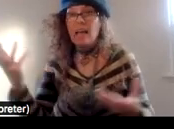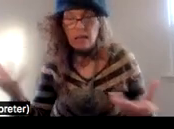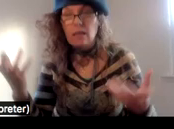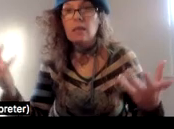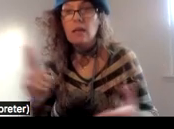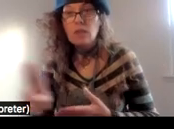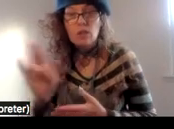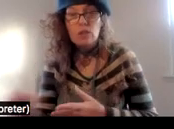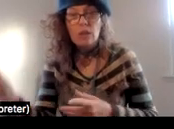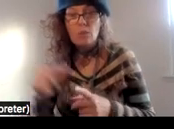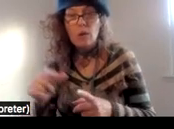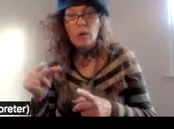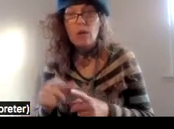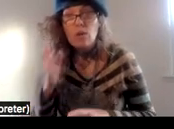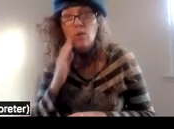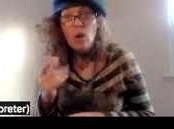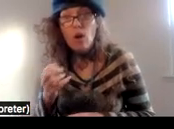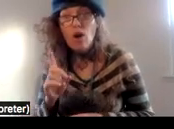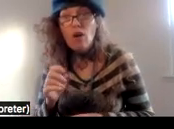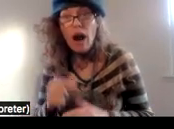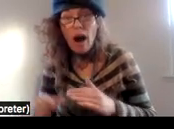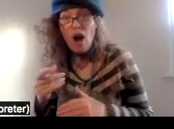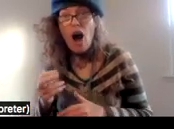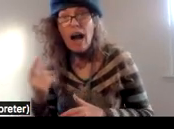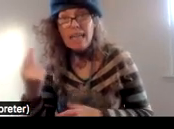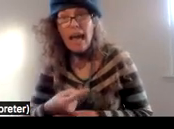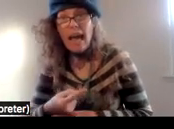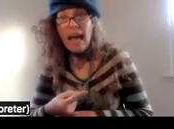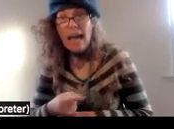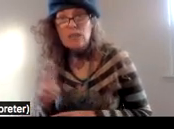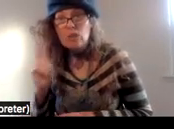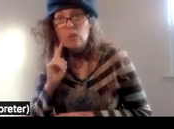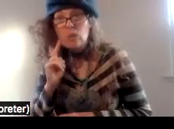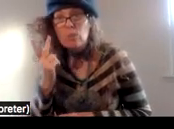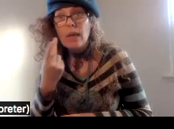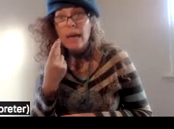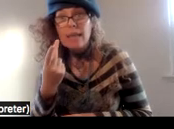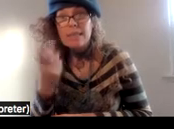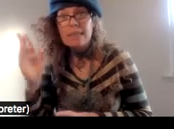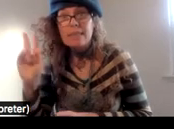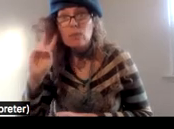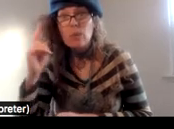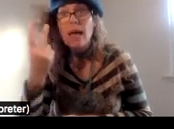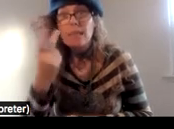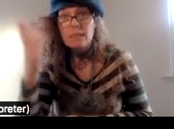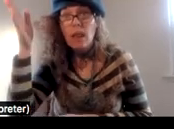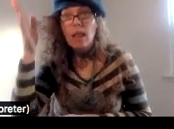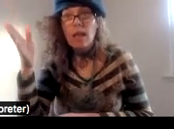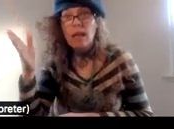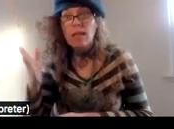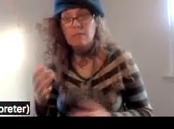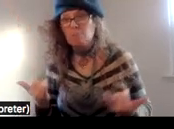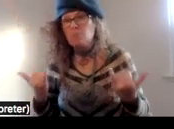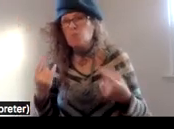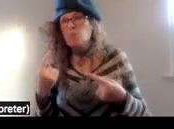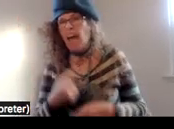and do you know the groundhog day this is like two days away the real yeah um it's so just a coincidence right